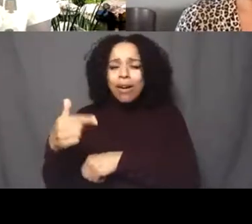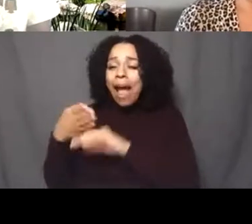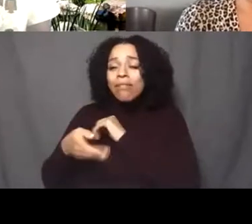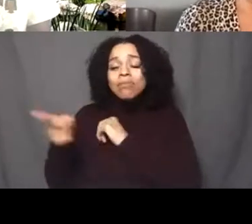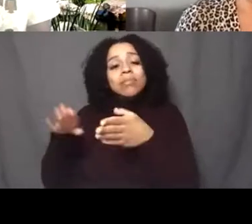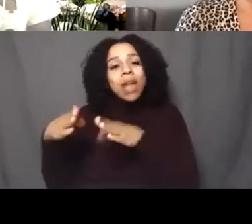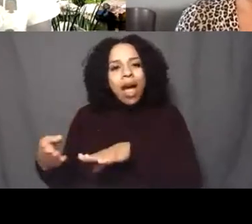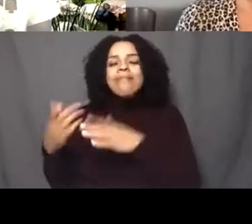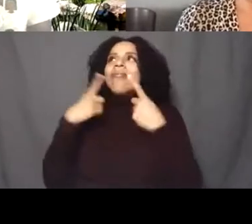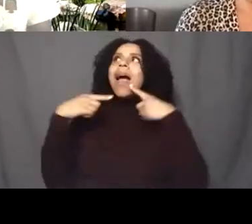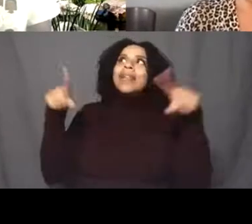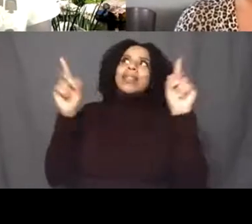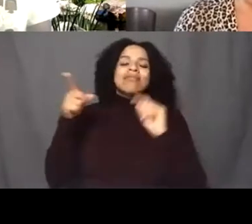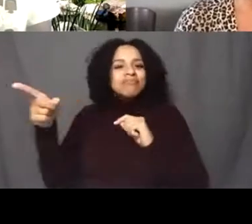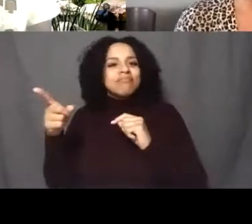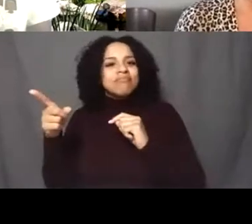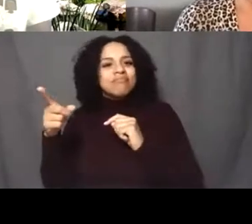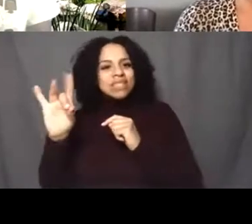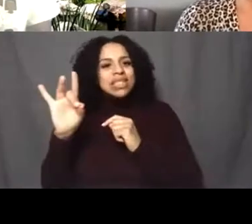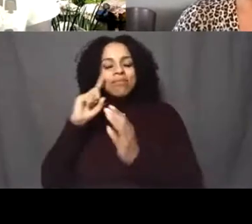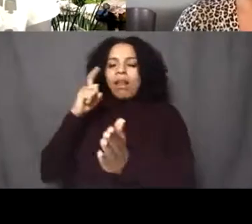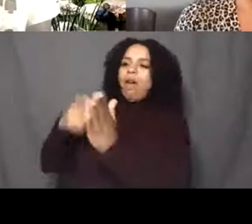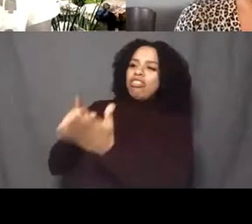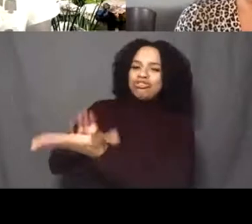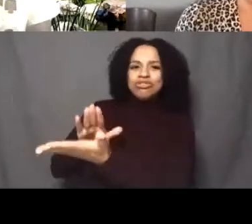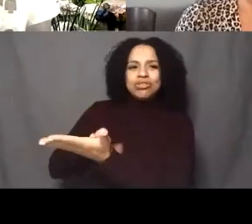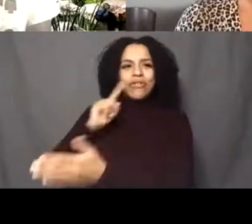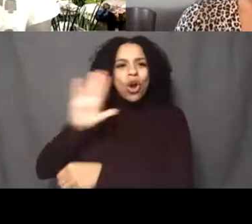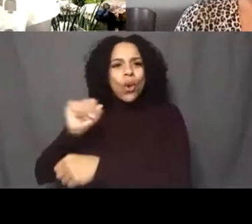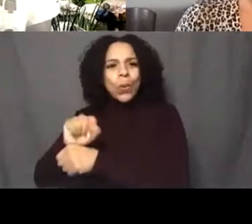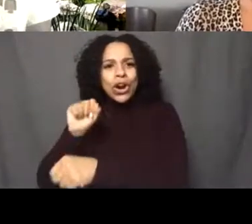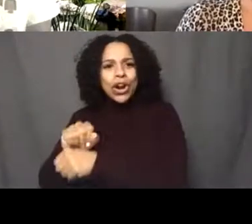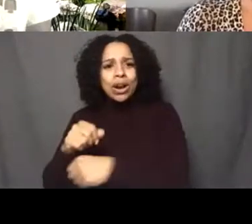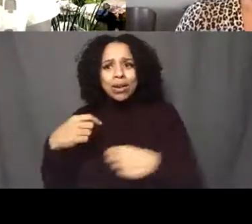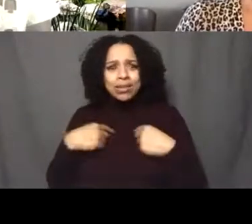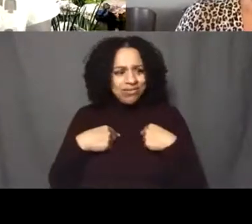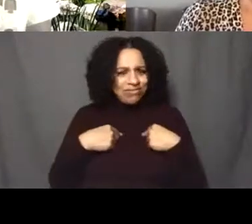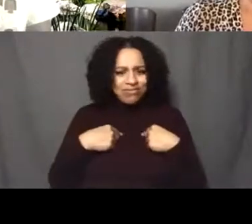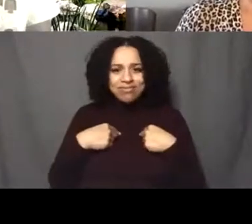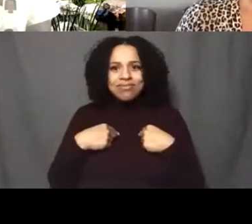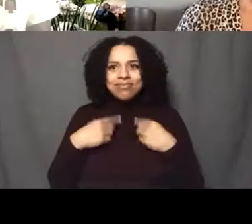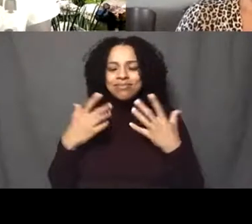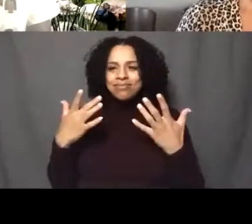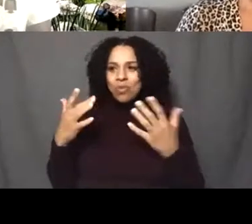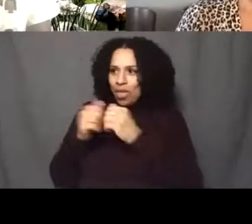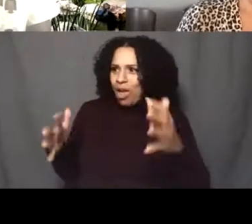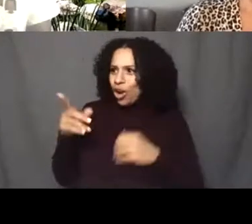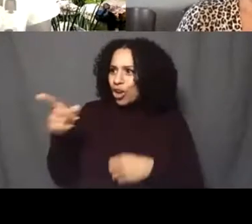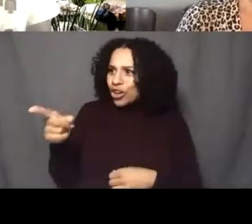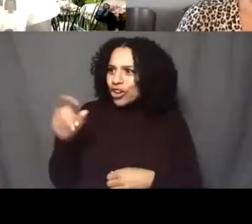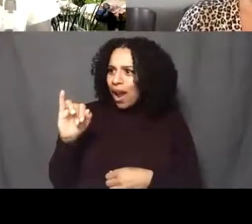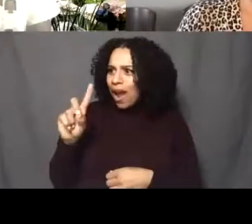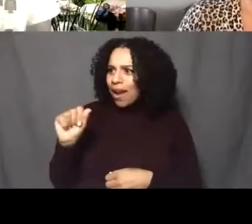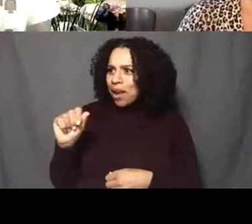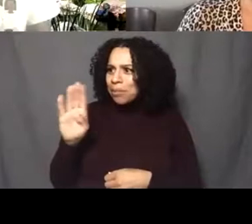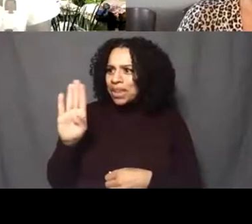I couldn't help but connect that to my being able to even do the type of work that I do. So I hope, I feel